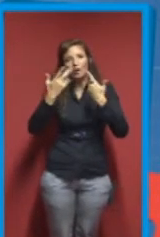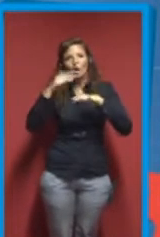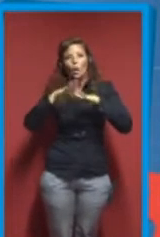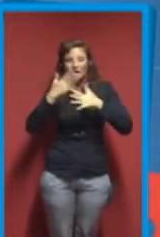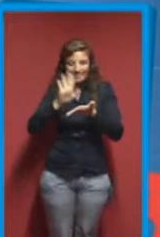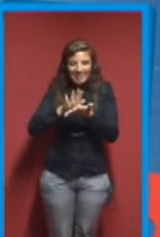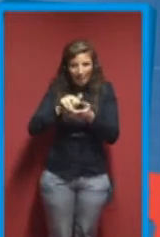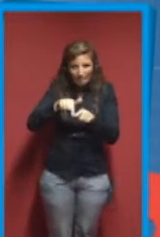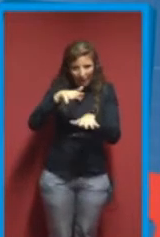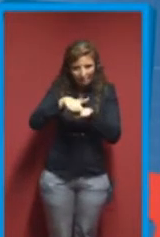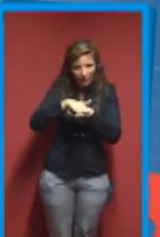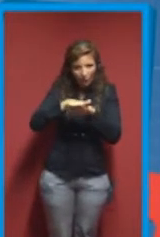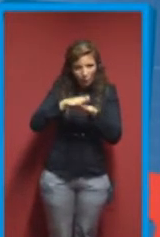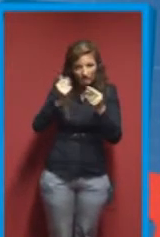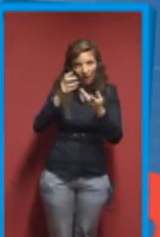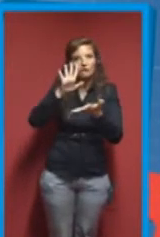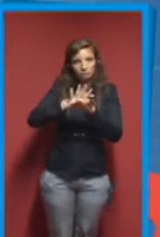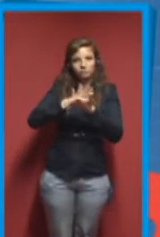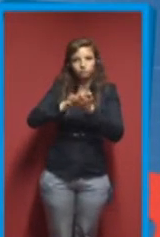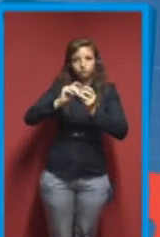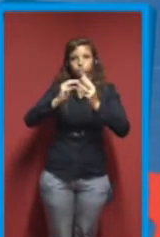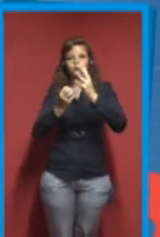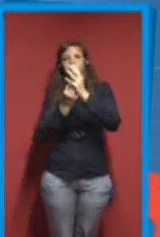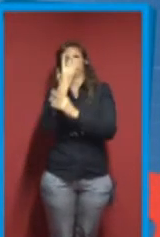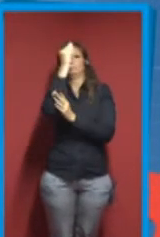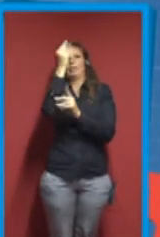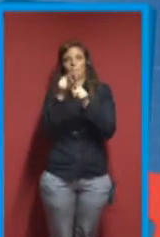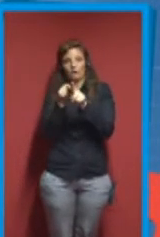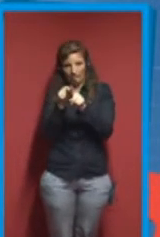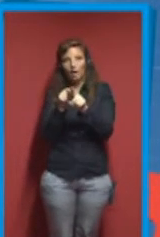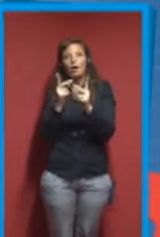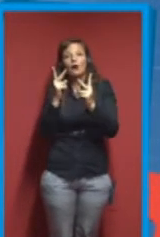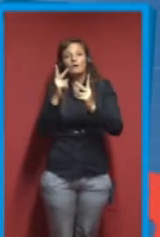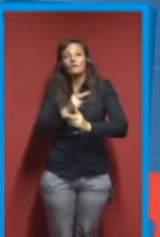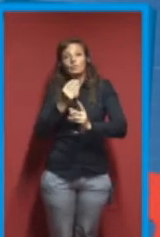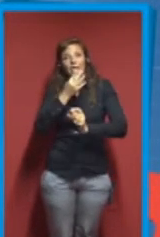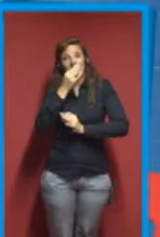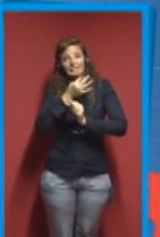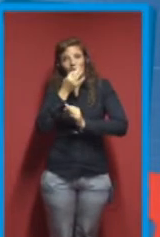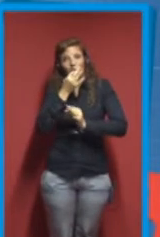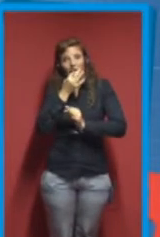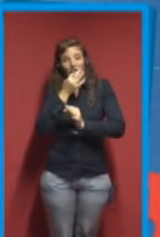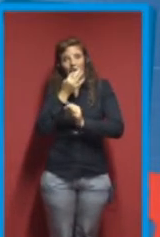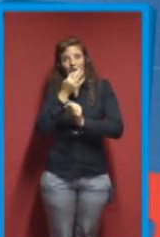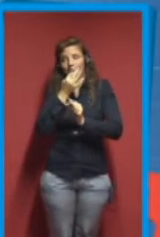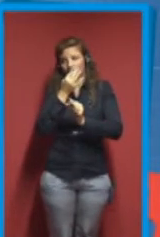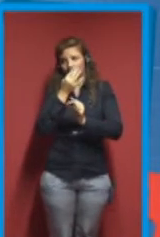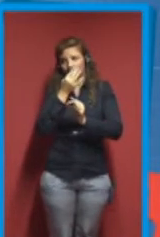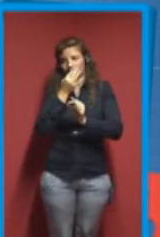shaped like a knife, or that doesn't break into a stabbing object, it will pass toy safety, so you can make toys